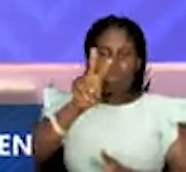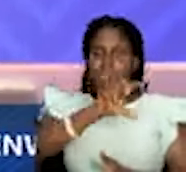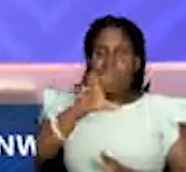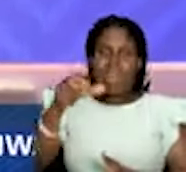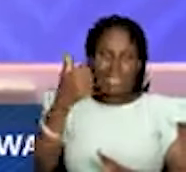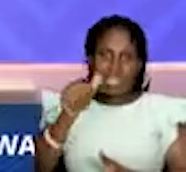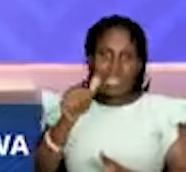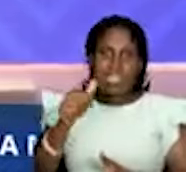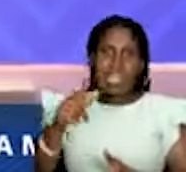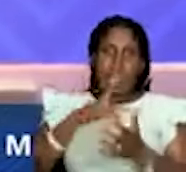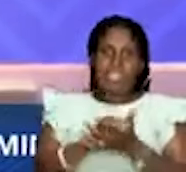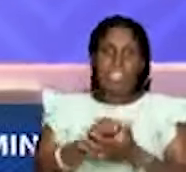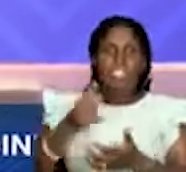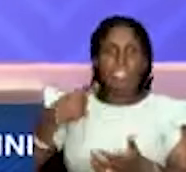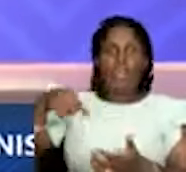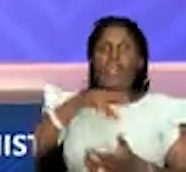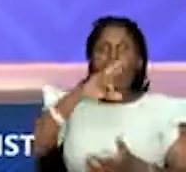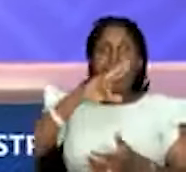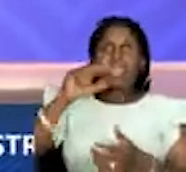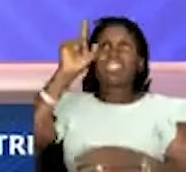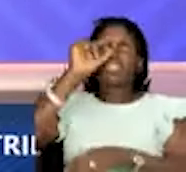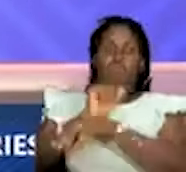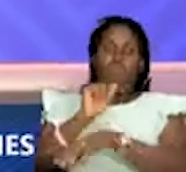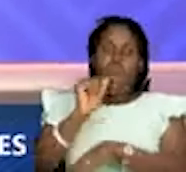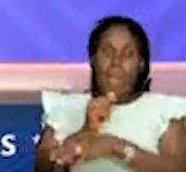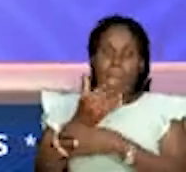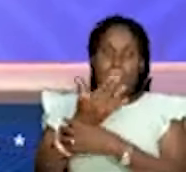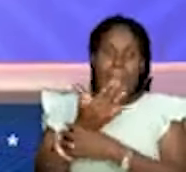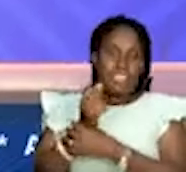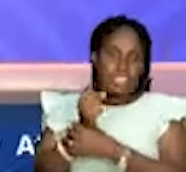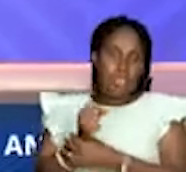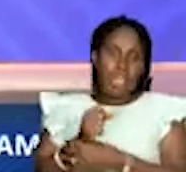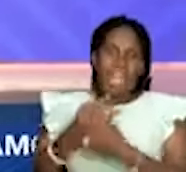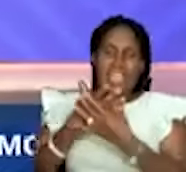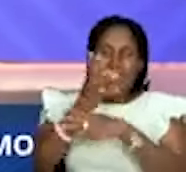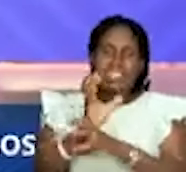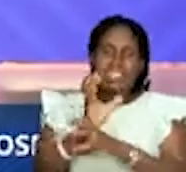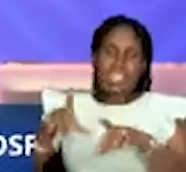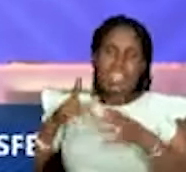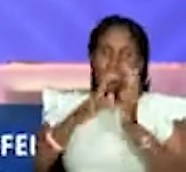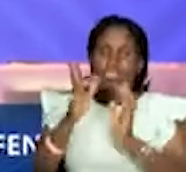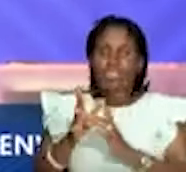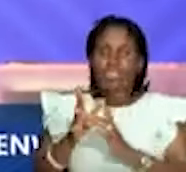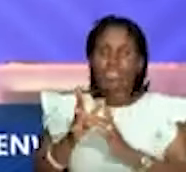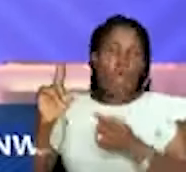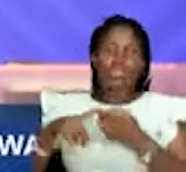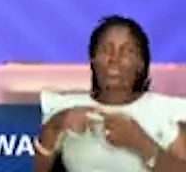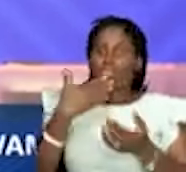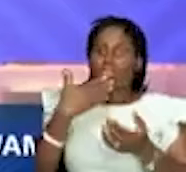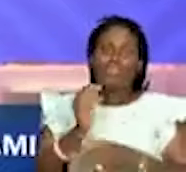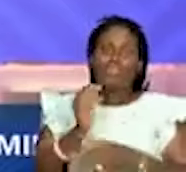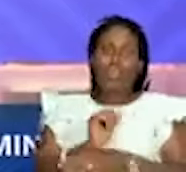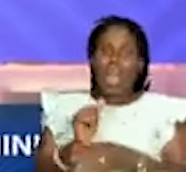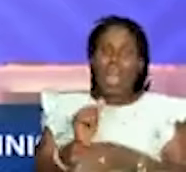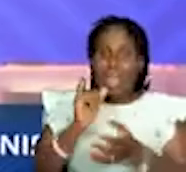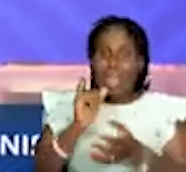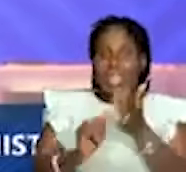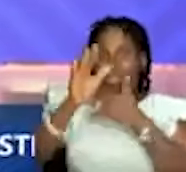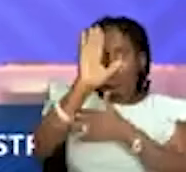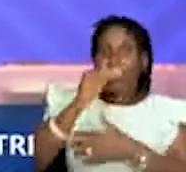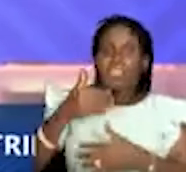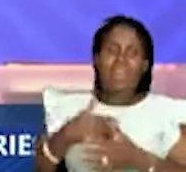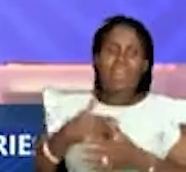workmanship, created in Christ Jesus, it says, unto good works which God had before ordained that we